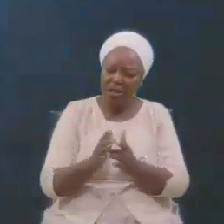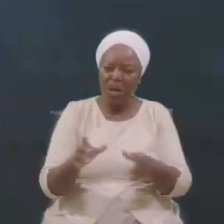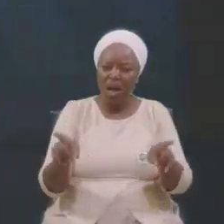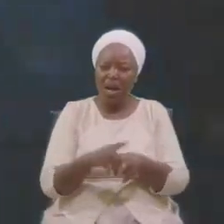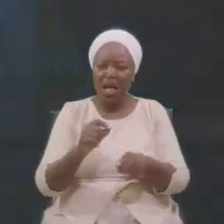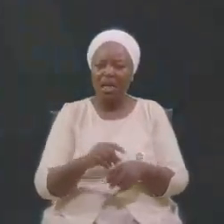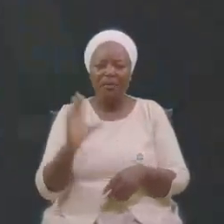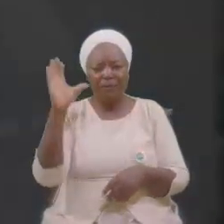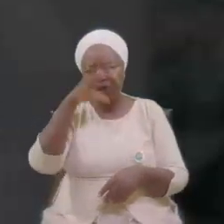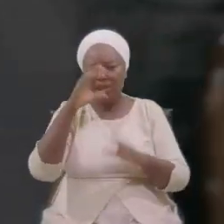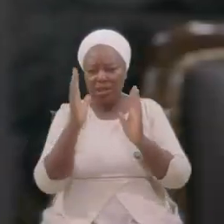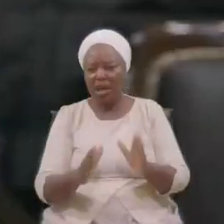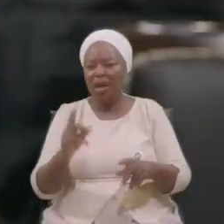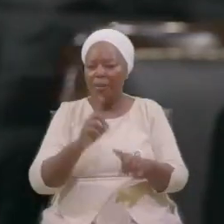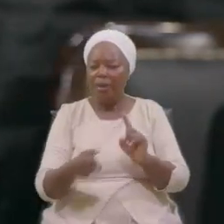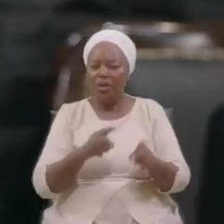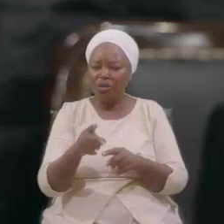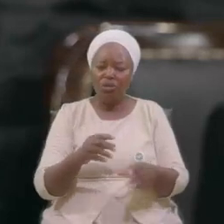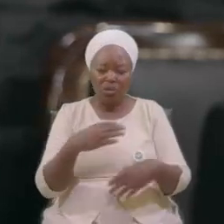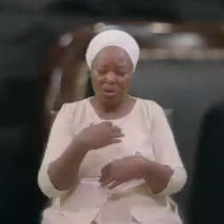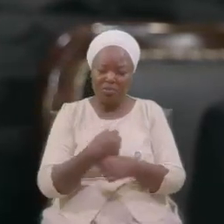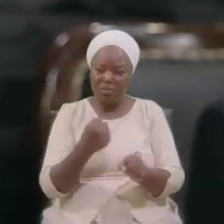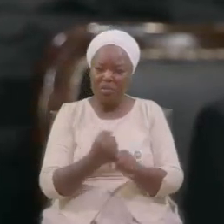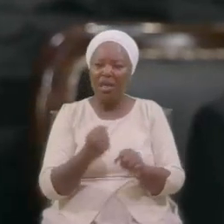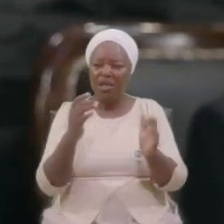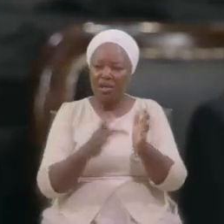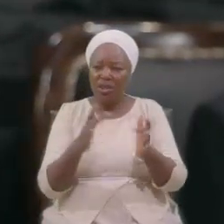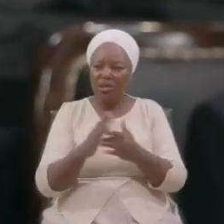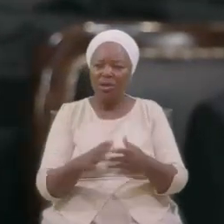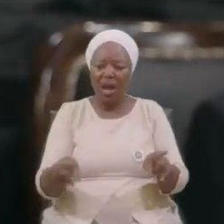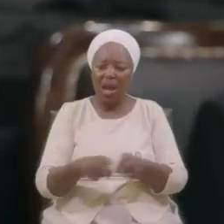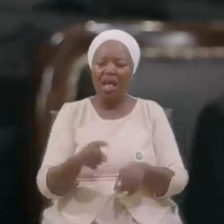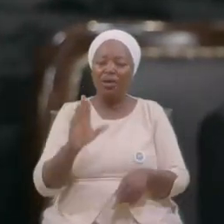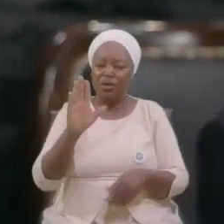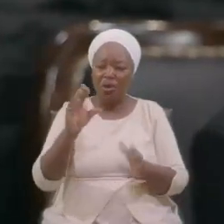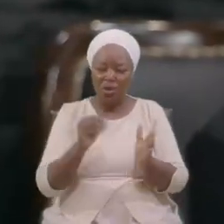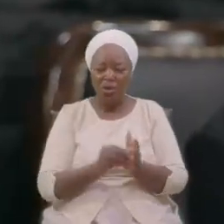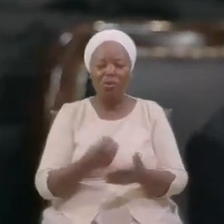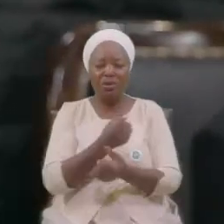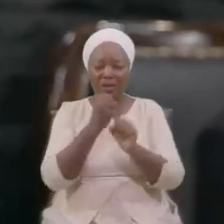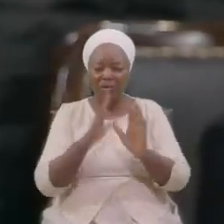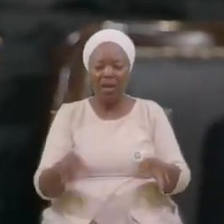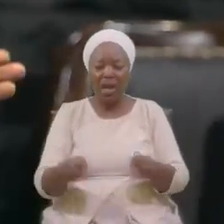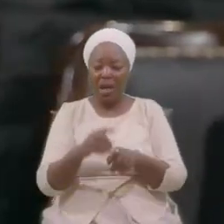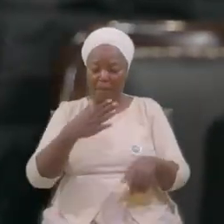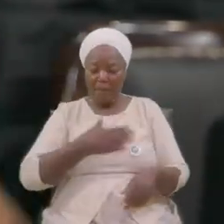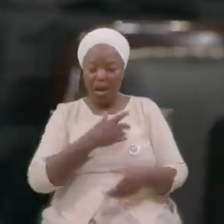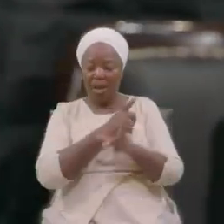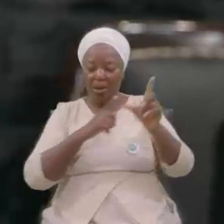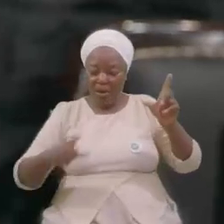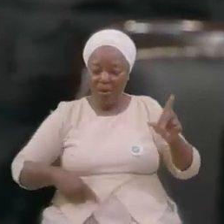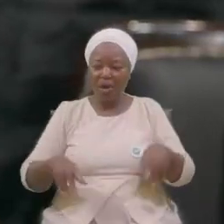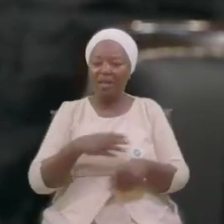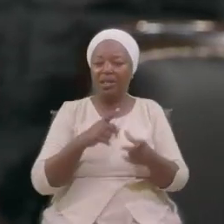stranger, you treat him like my Savior, like my Lord, and you say, I'm going